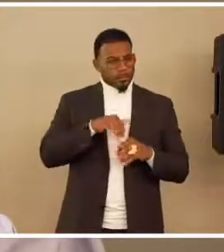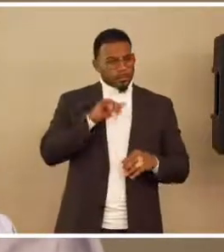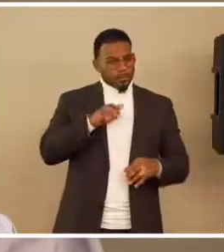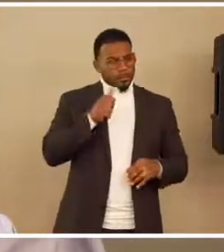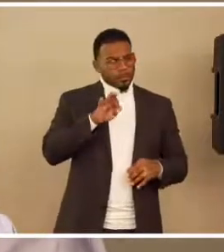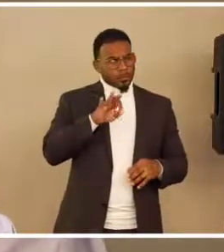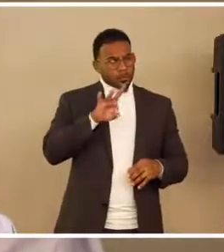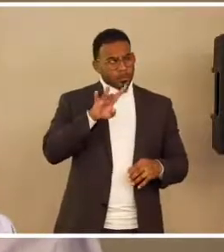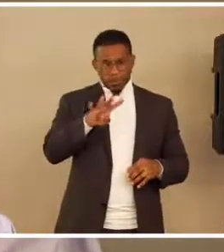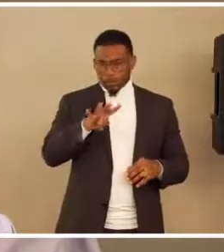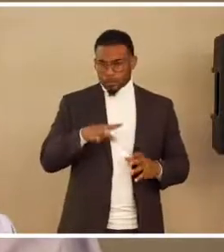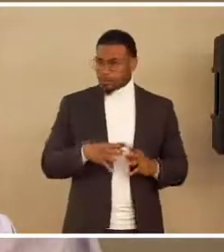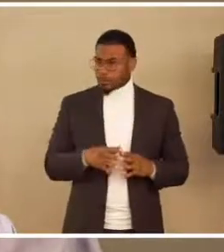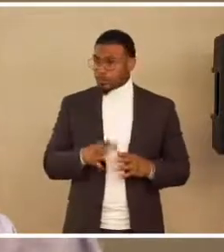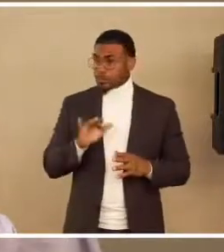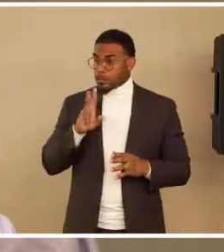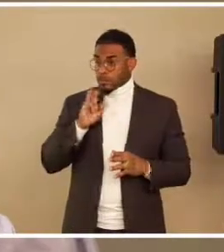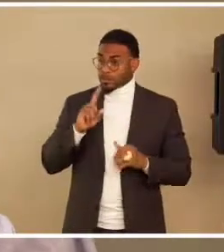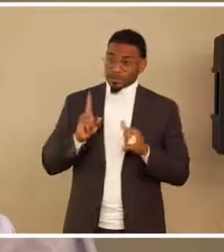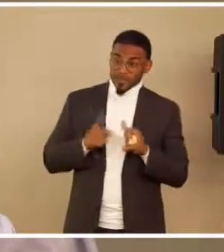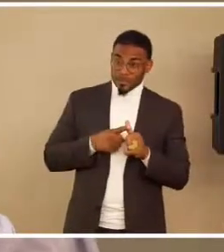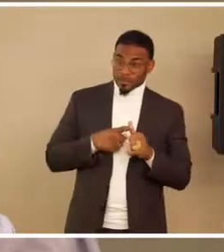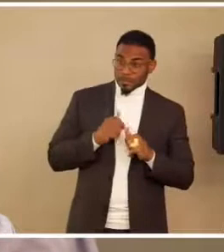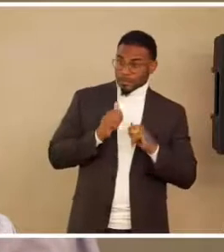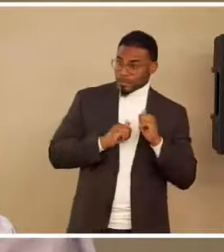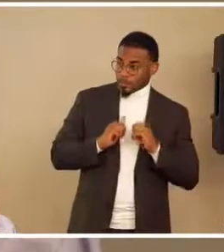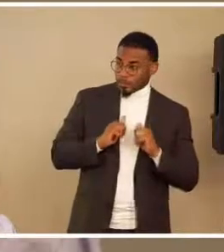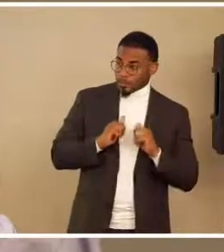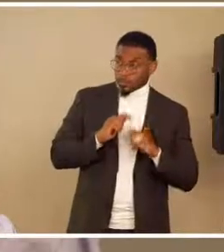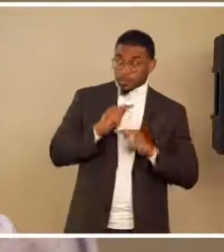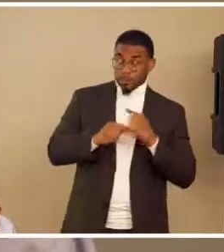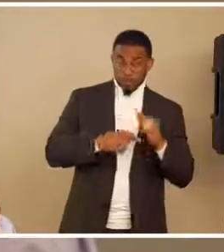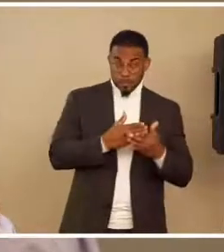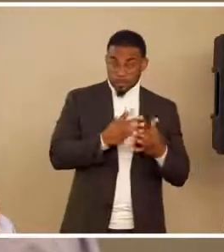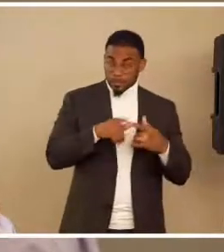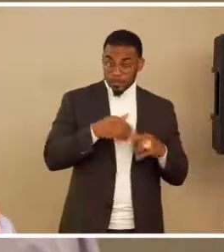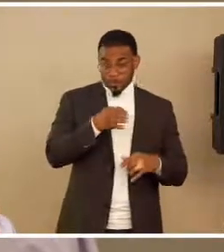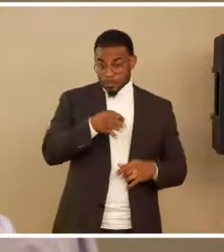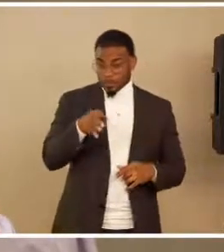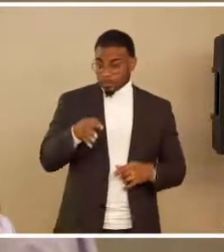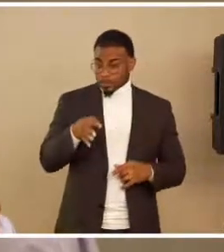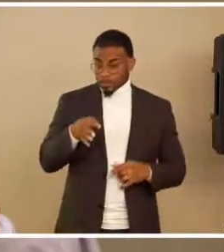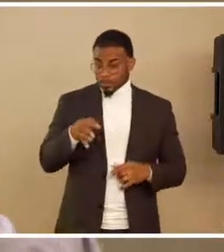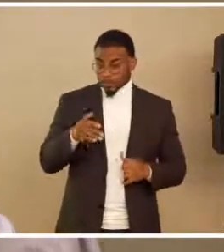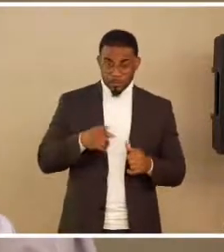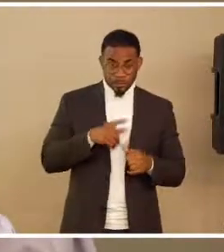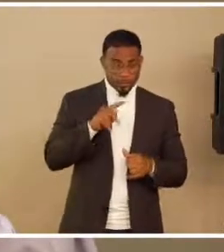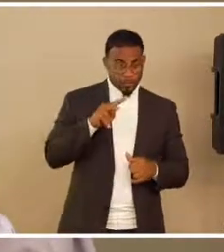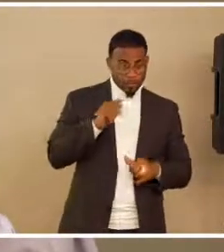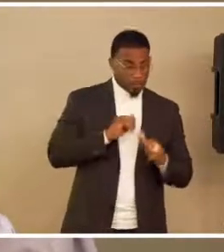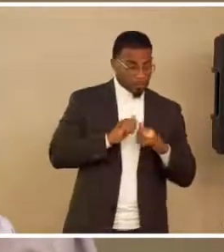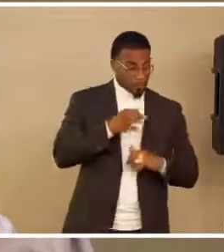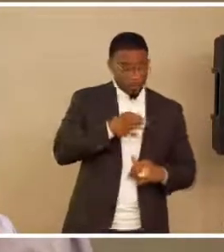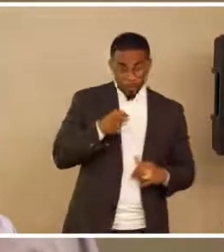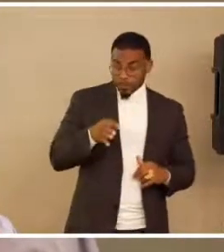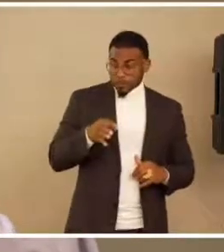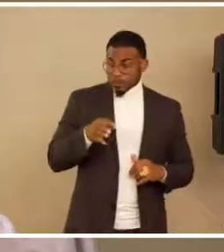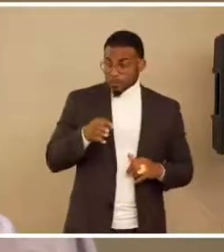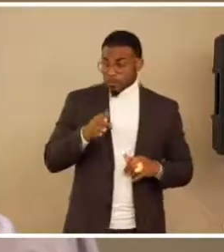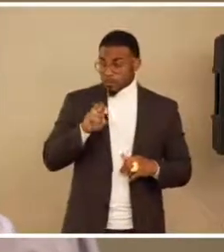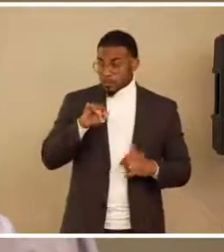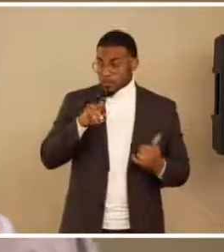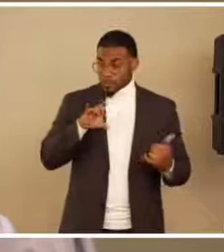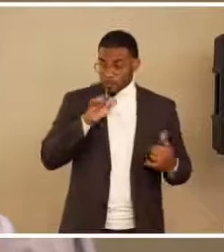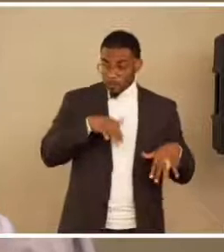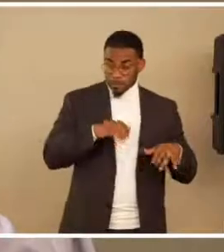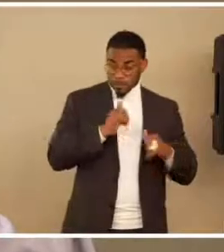in 1984, and it was the first show globally about hip hop, the first TV show on hip hop, and Sydney, who